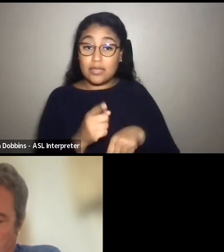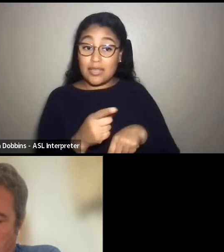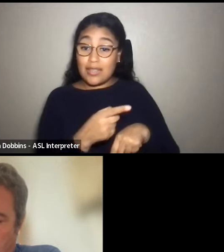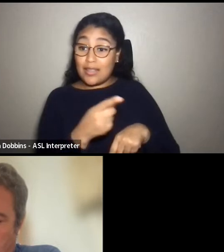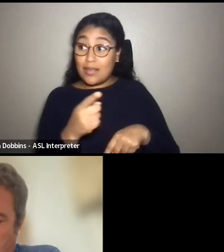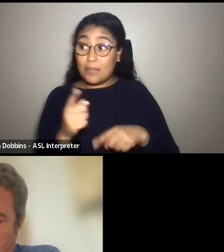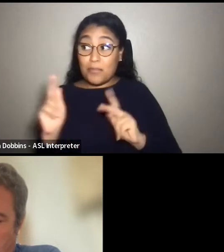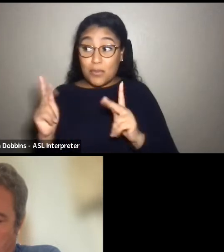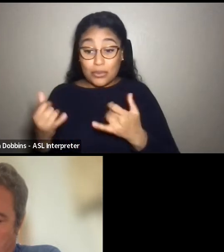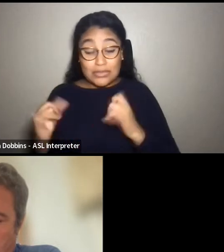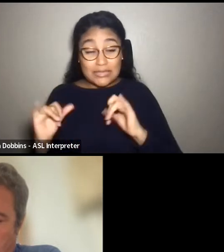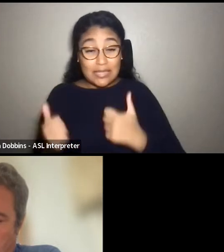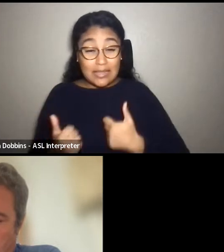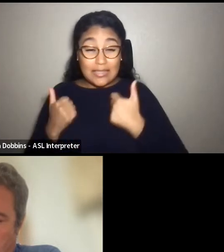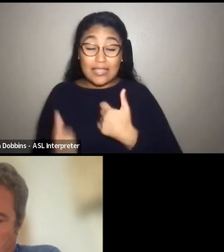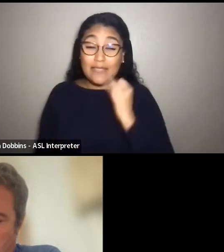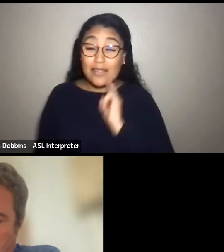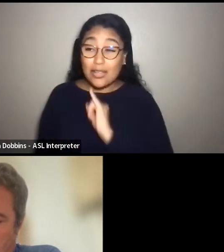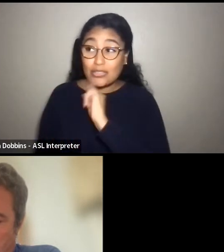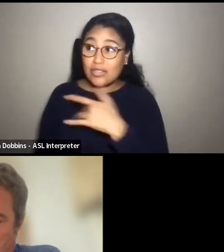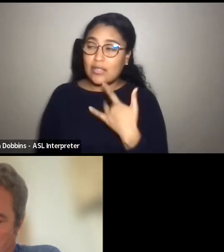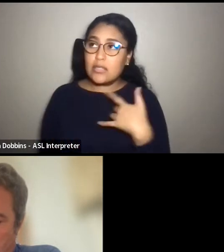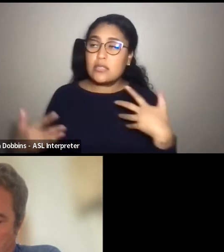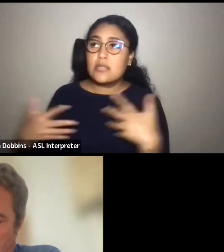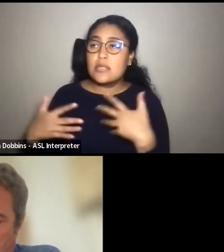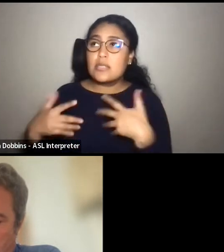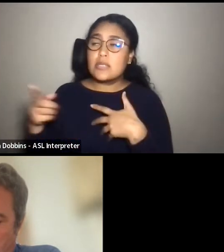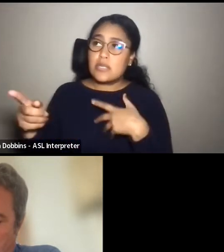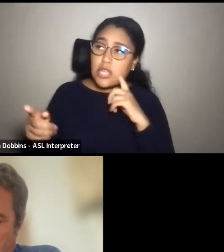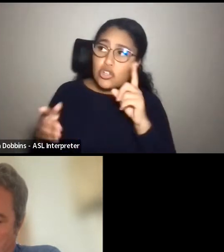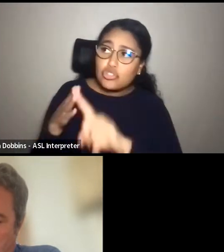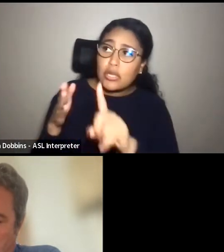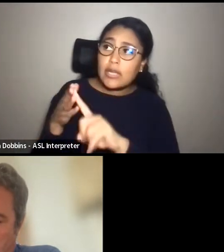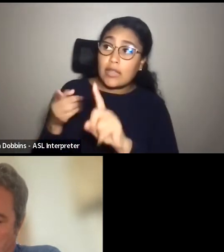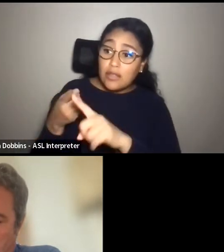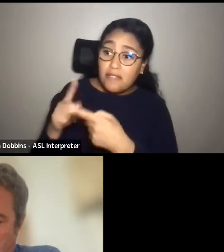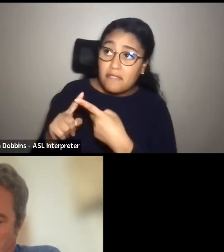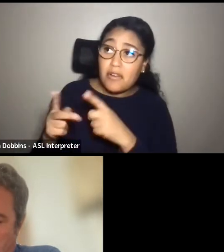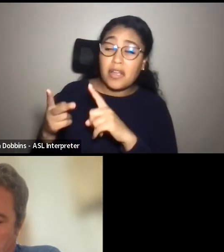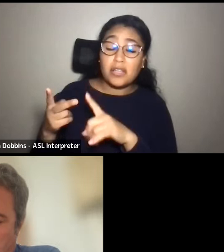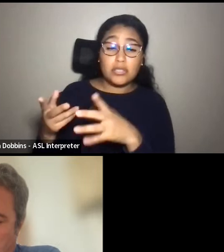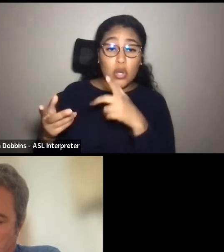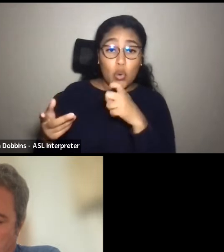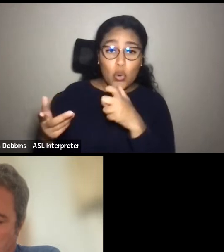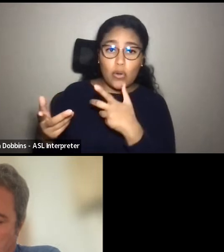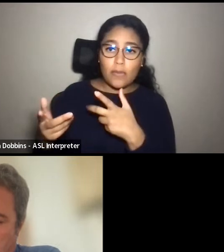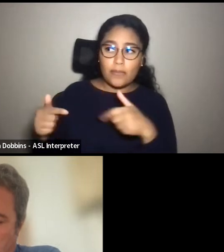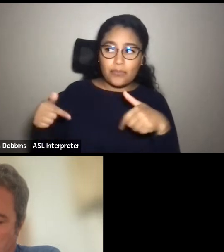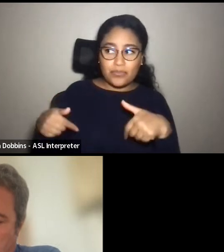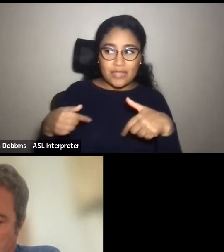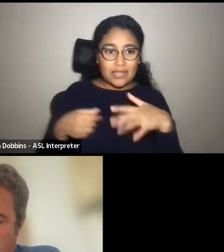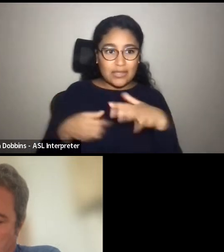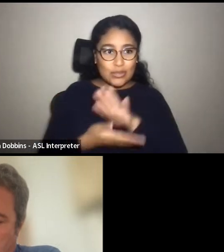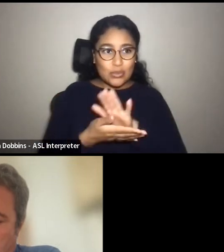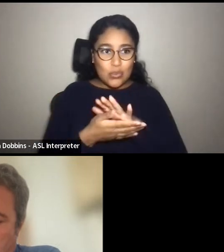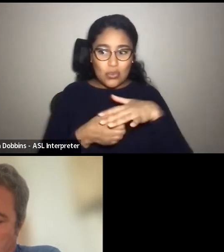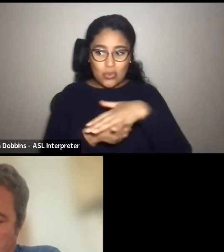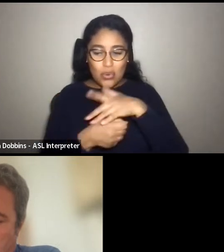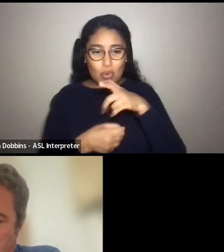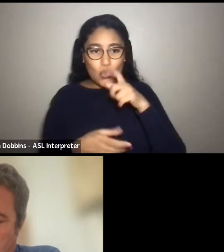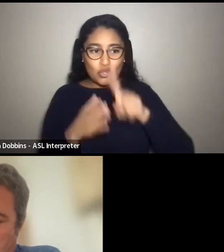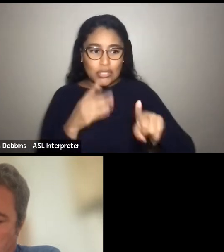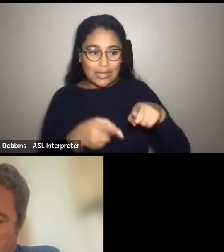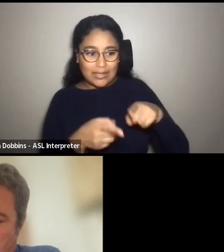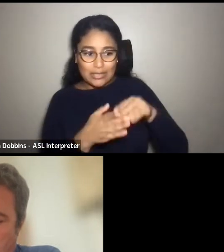still there. They are consoling their peers. They are checking in on each other. But who on campus is checking in on them?